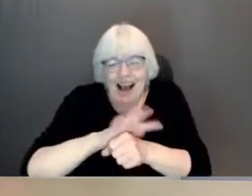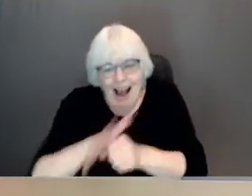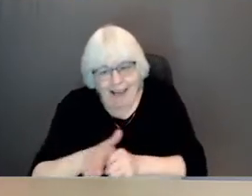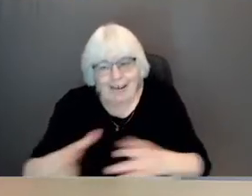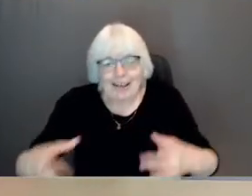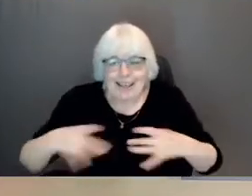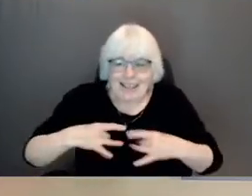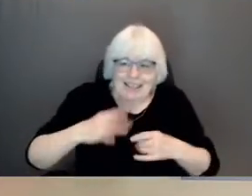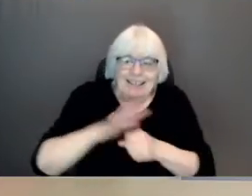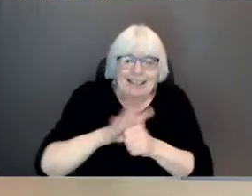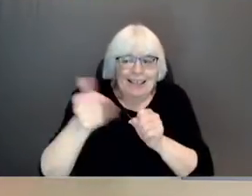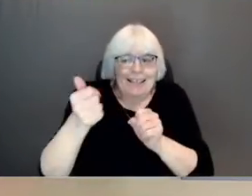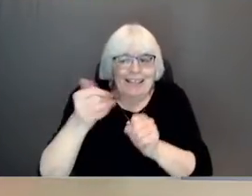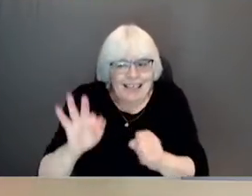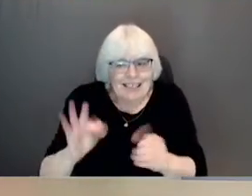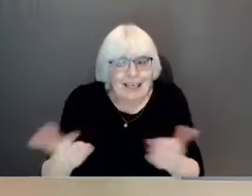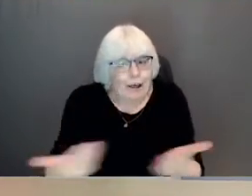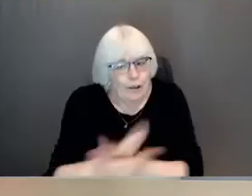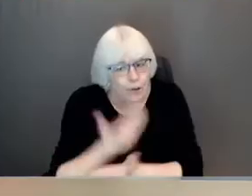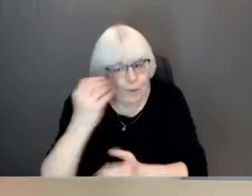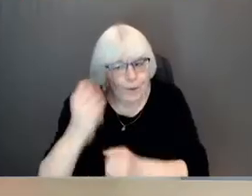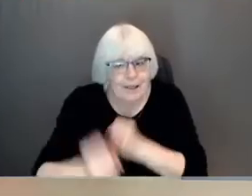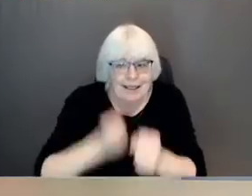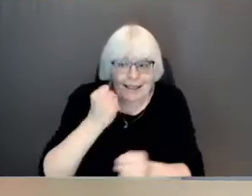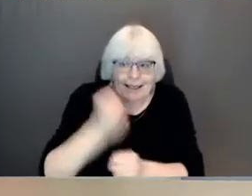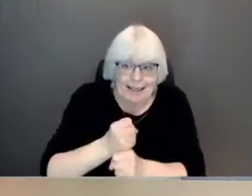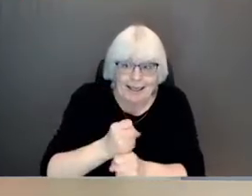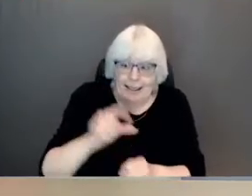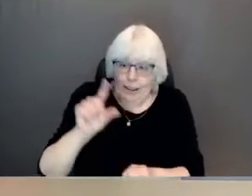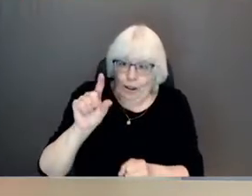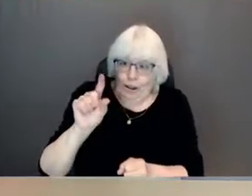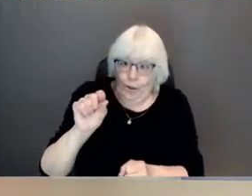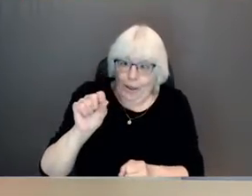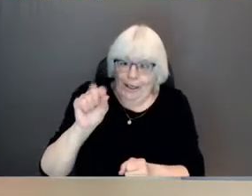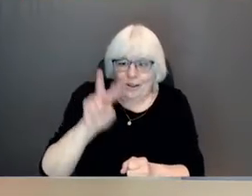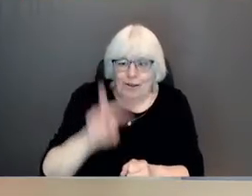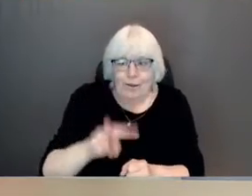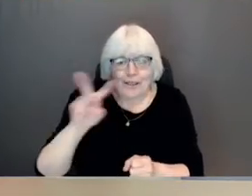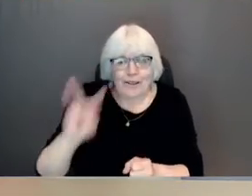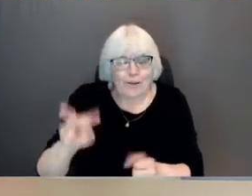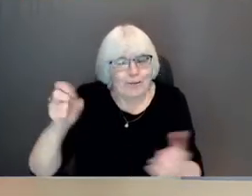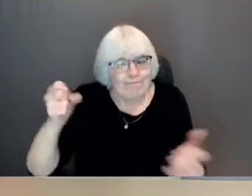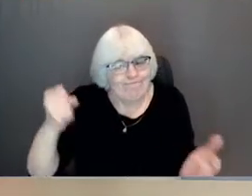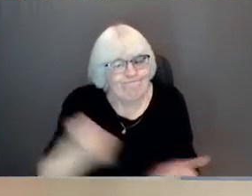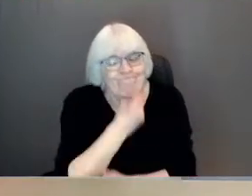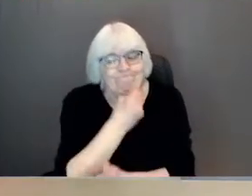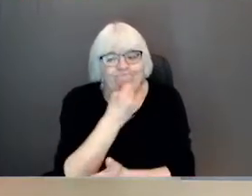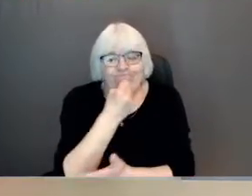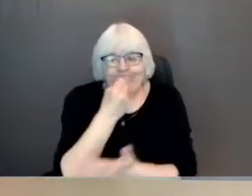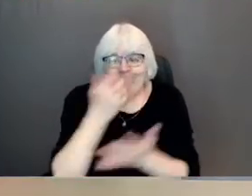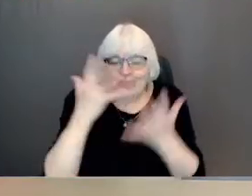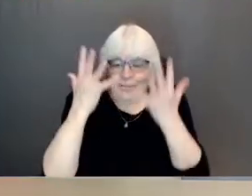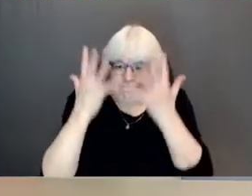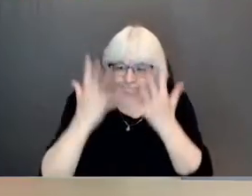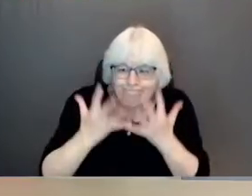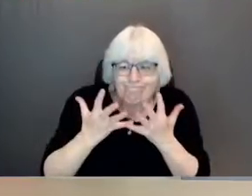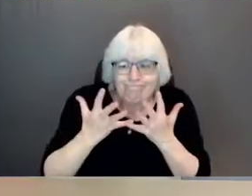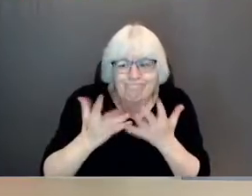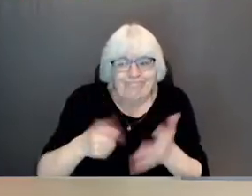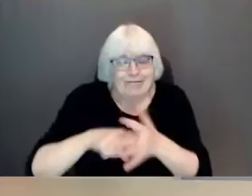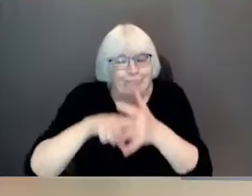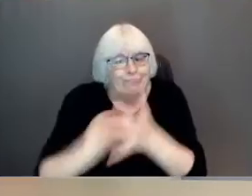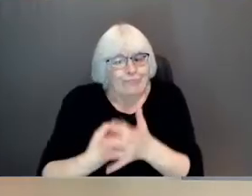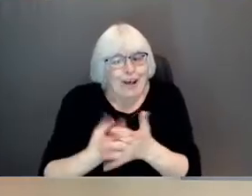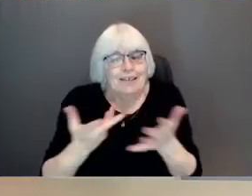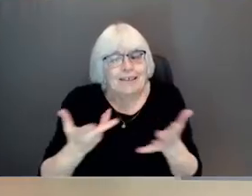rough start to the new year, we do know it will get better. And last year, I know, really since the beginning of the pandemic,